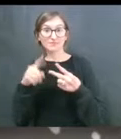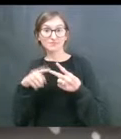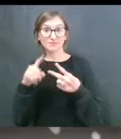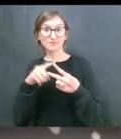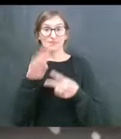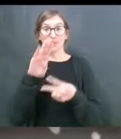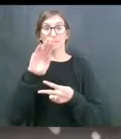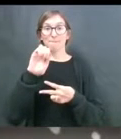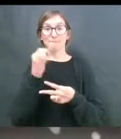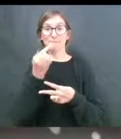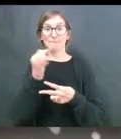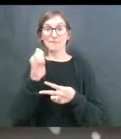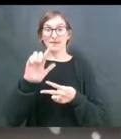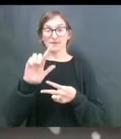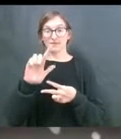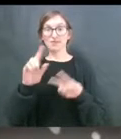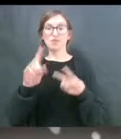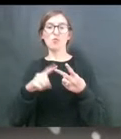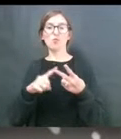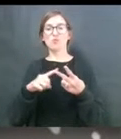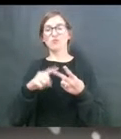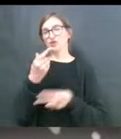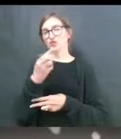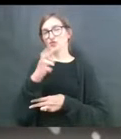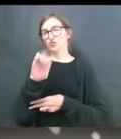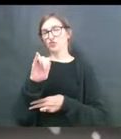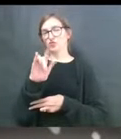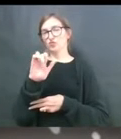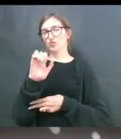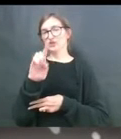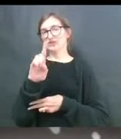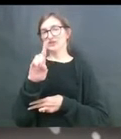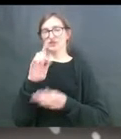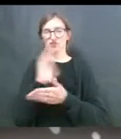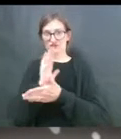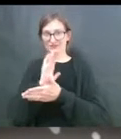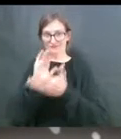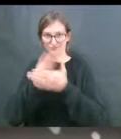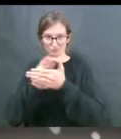are a bagel, meal box, or grilled cheese.